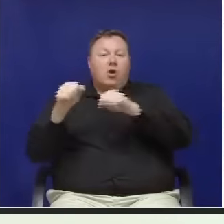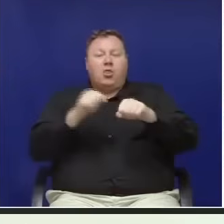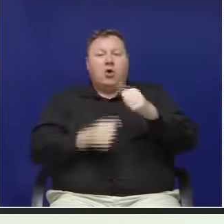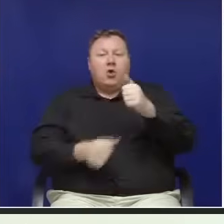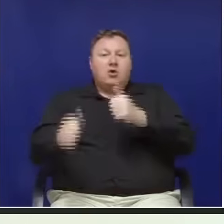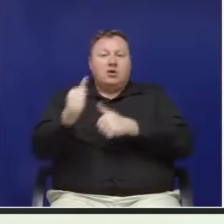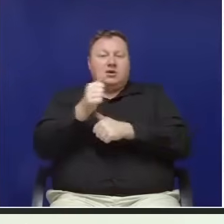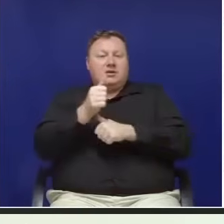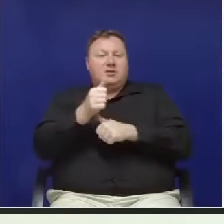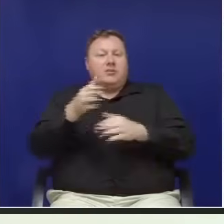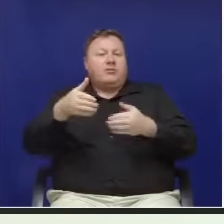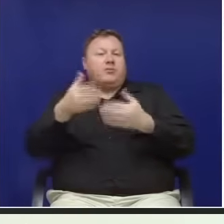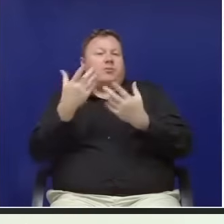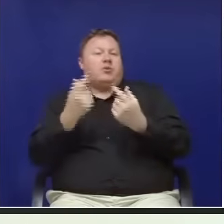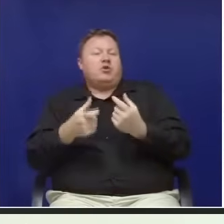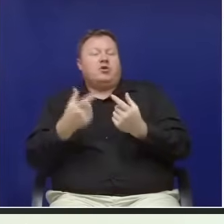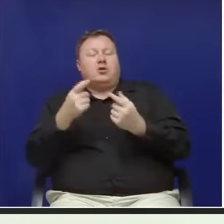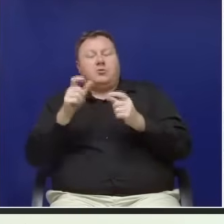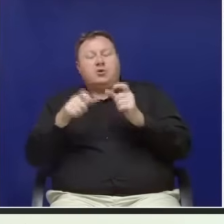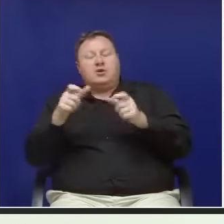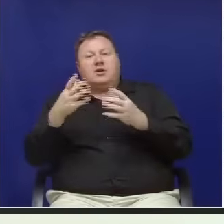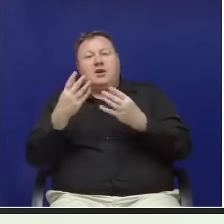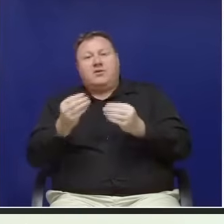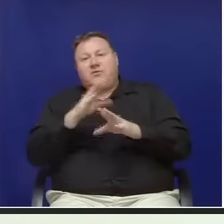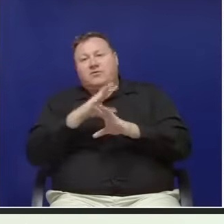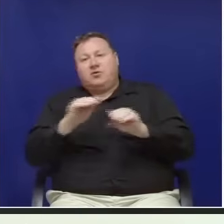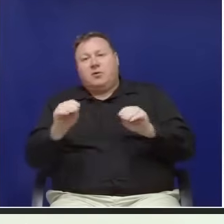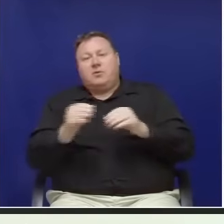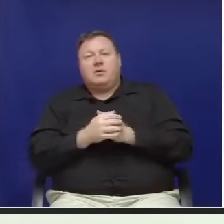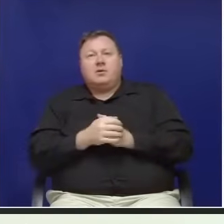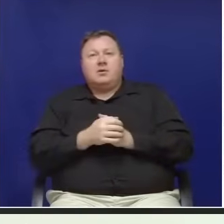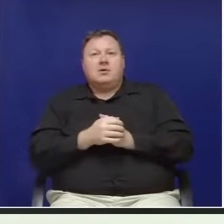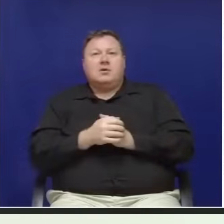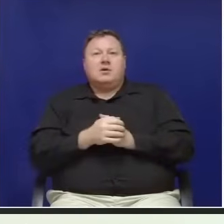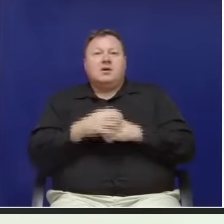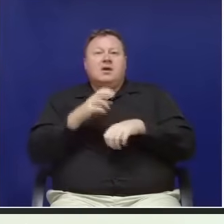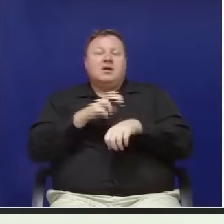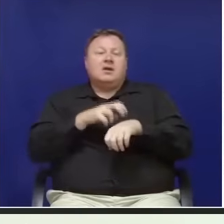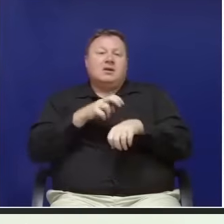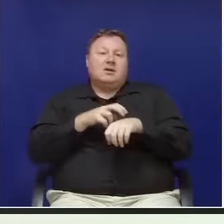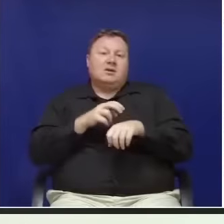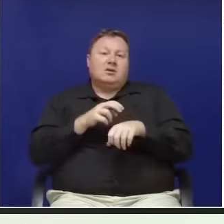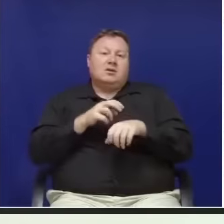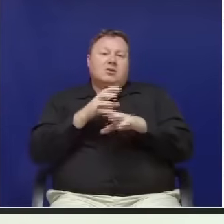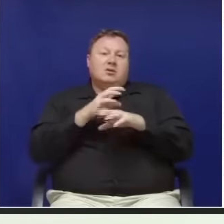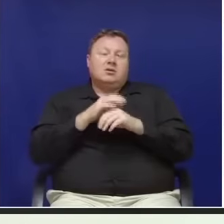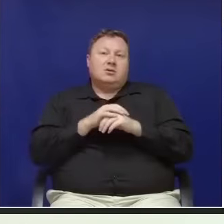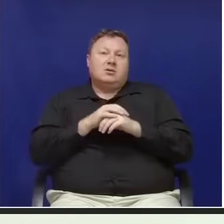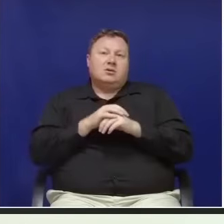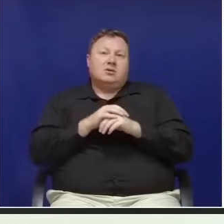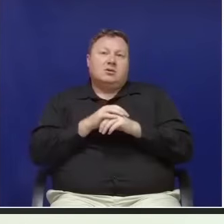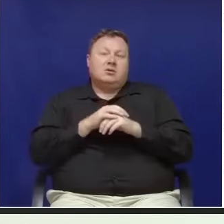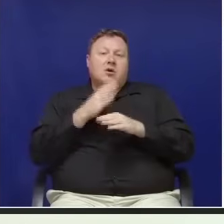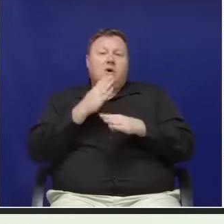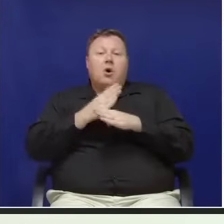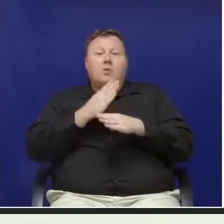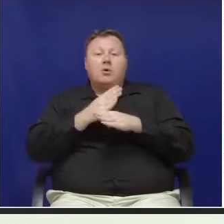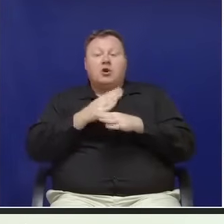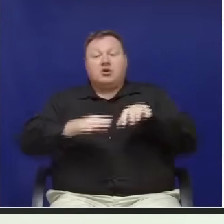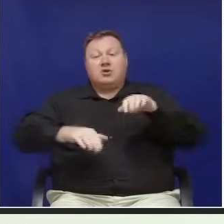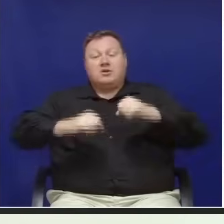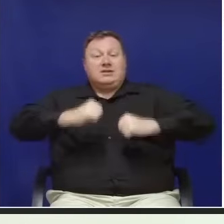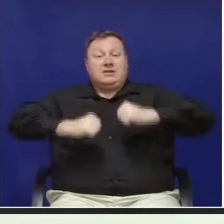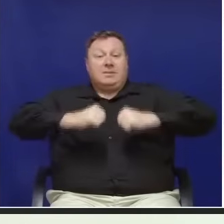Service. In order to mitigate the risk of institutional paralysis and to maintain operational